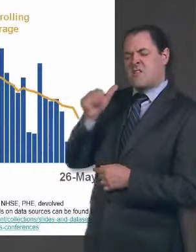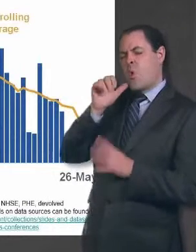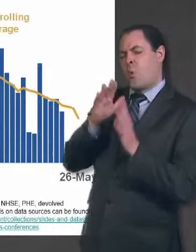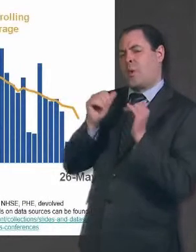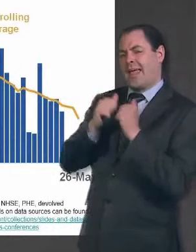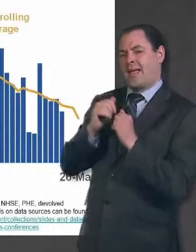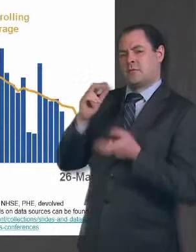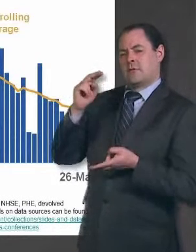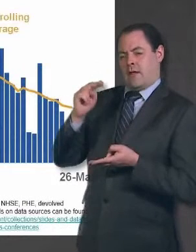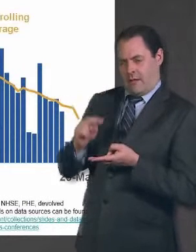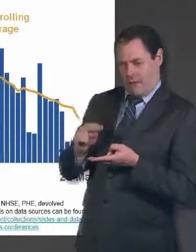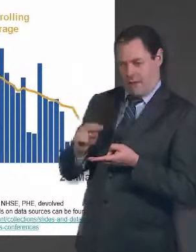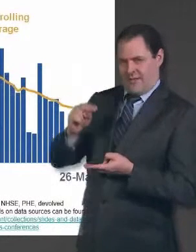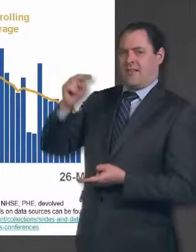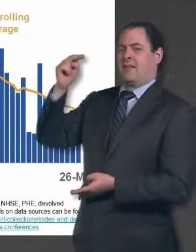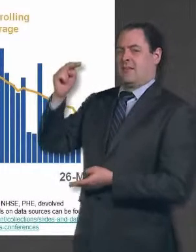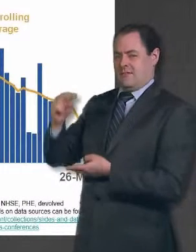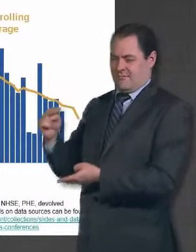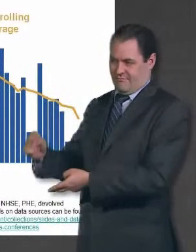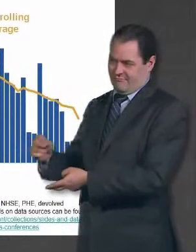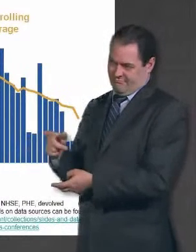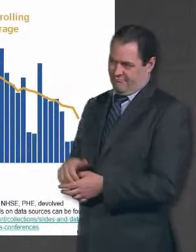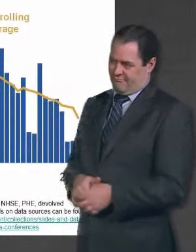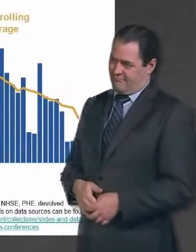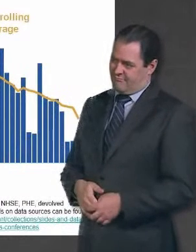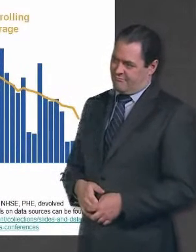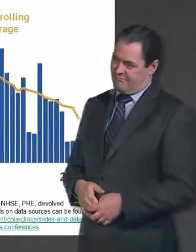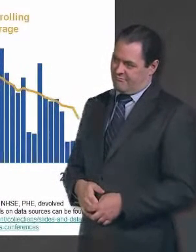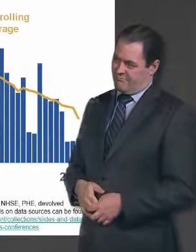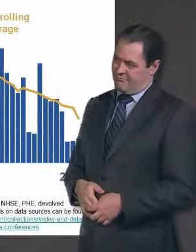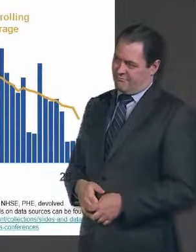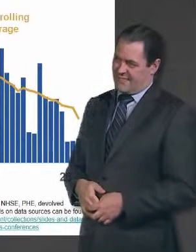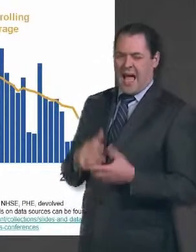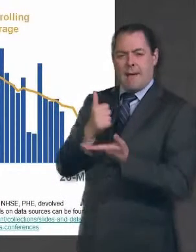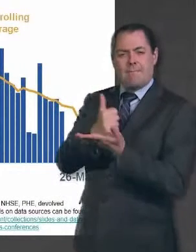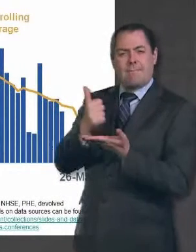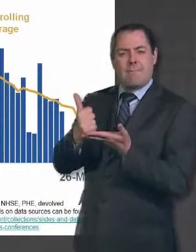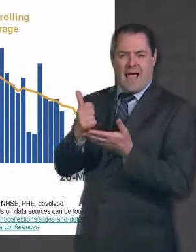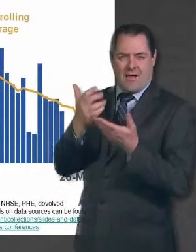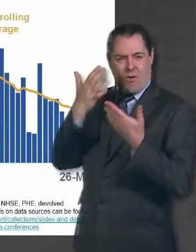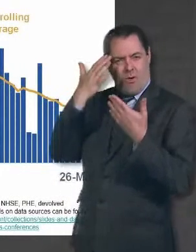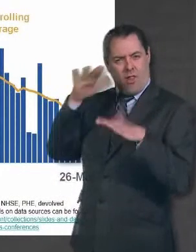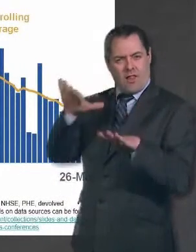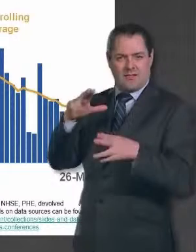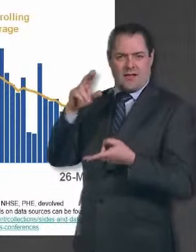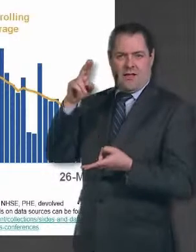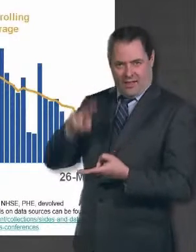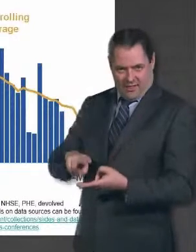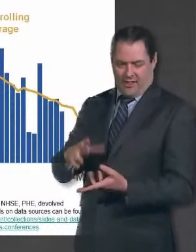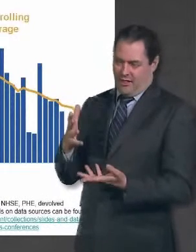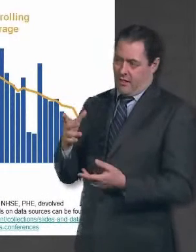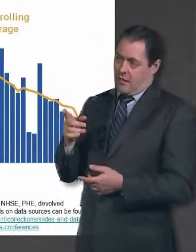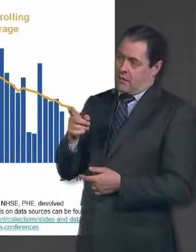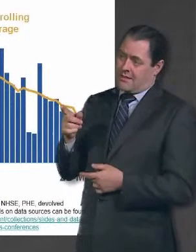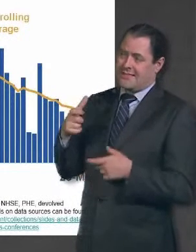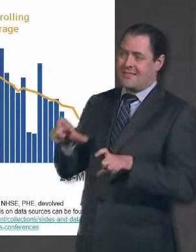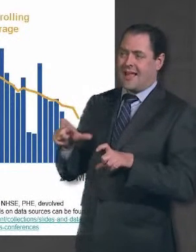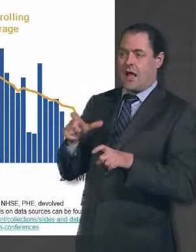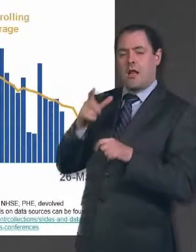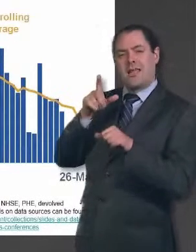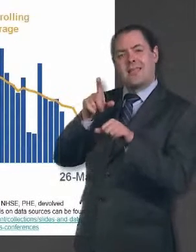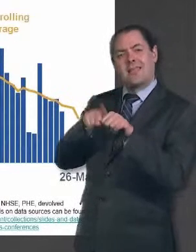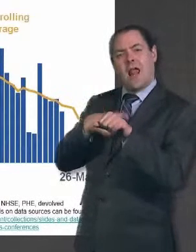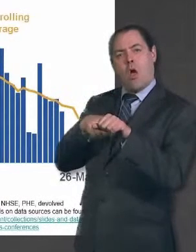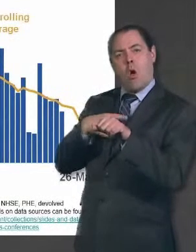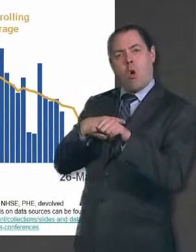in the case of this figure, a bank holiday effect. But nevertheless, the 7-day rolling average does show a steady decline